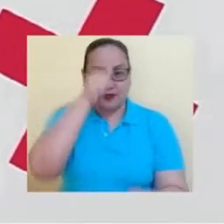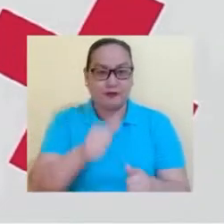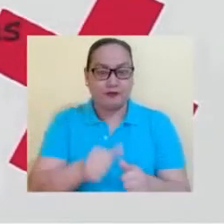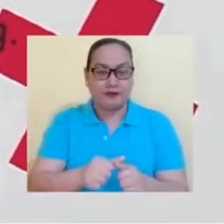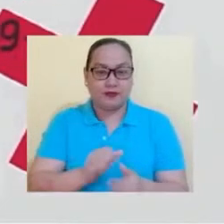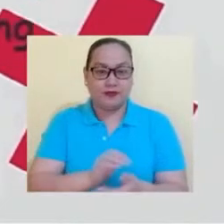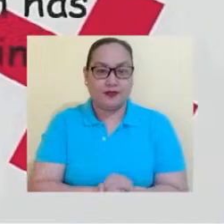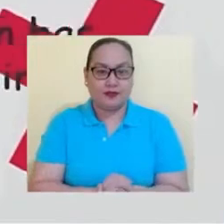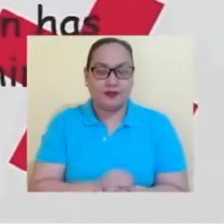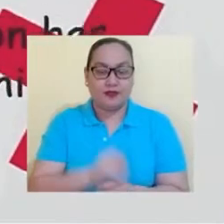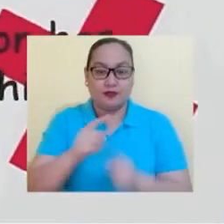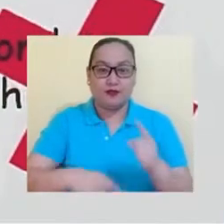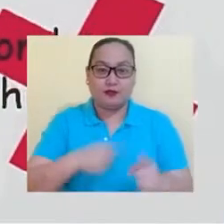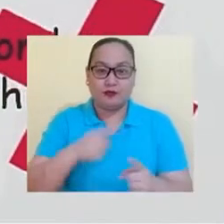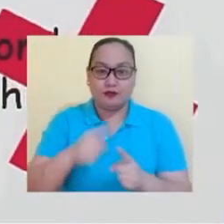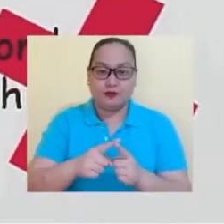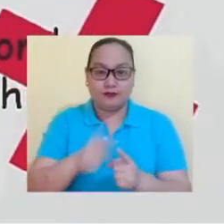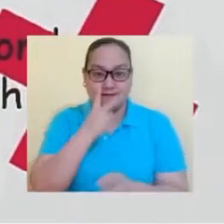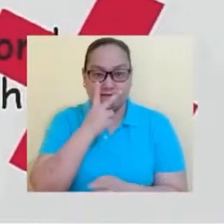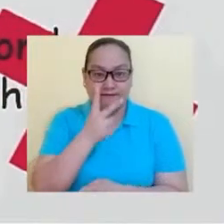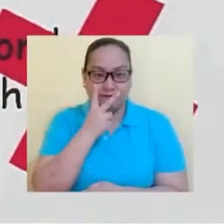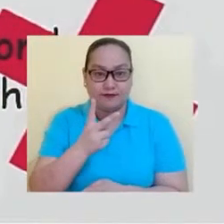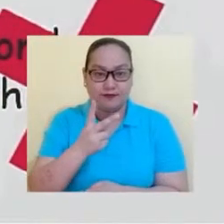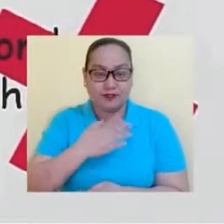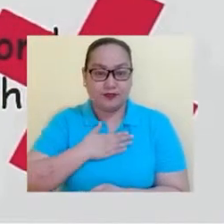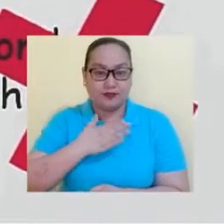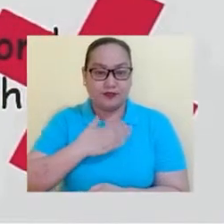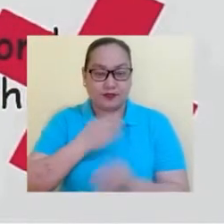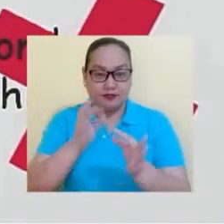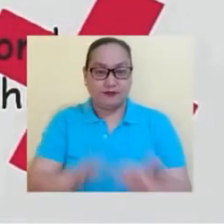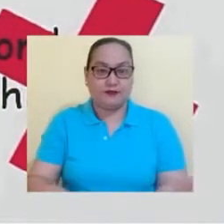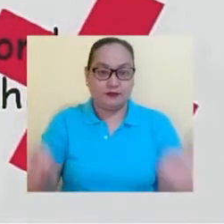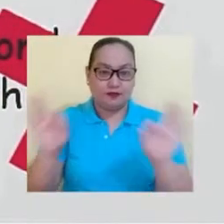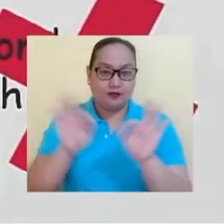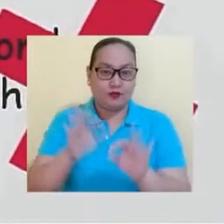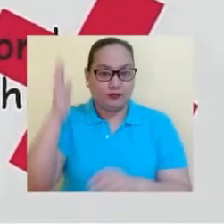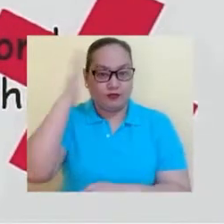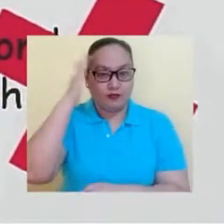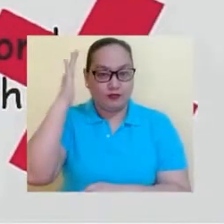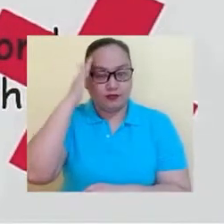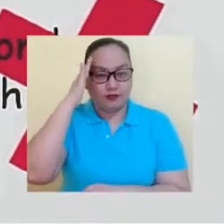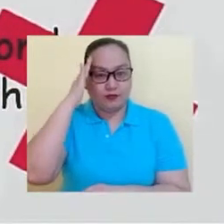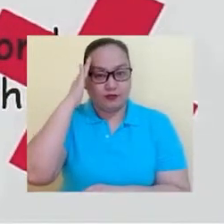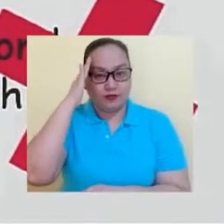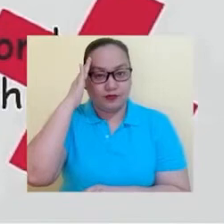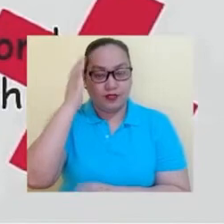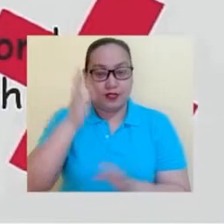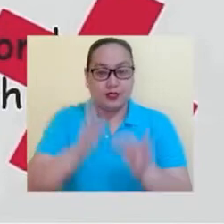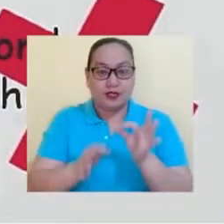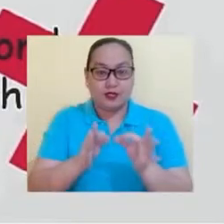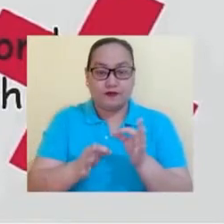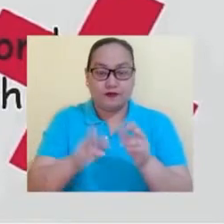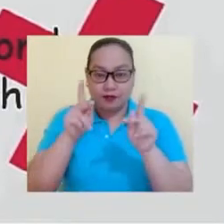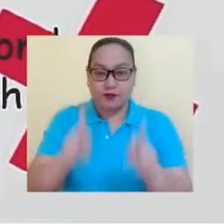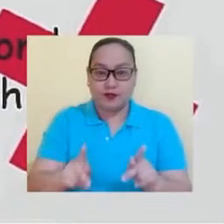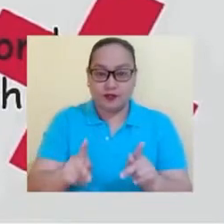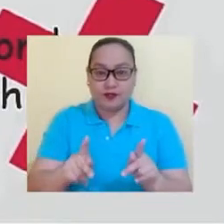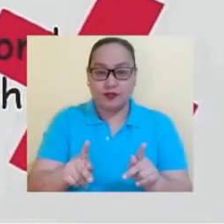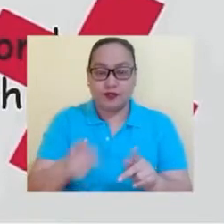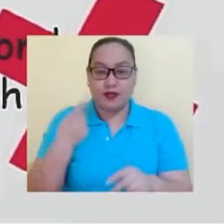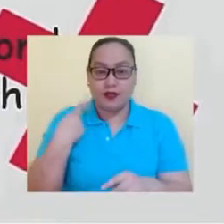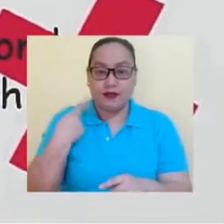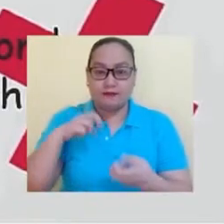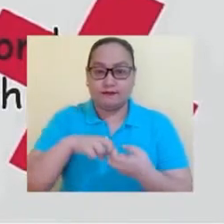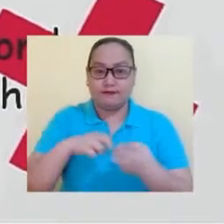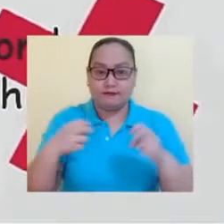Remember, when checking respiration, it is important to also note whether a person has any difficulty